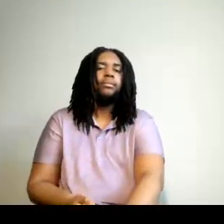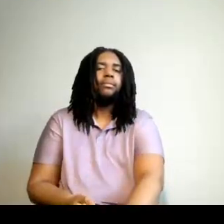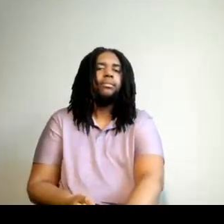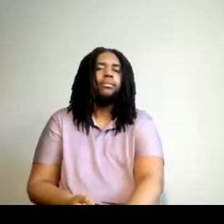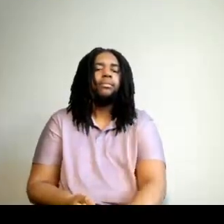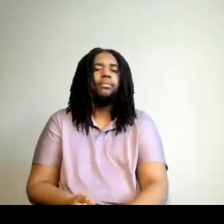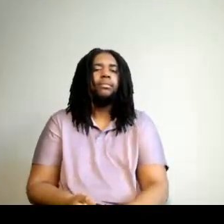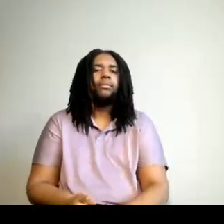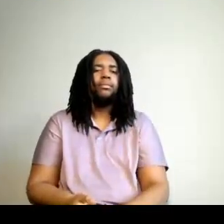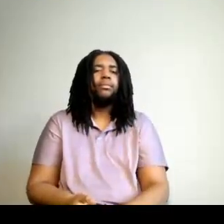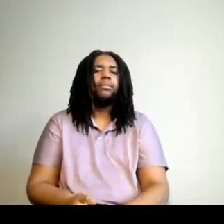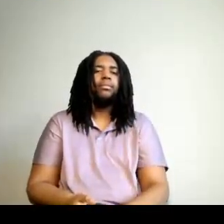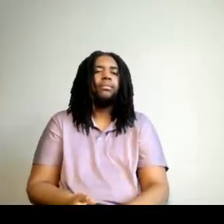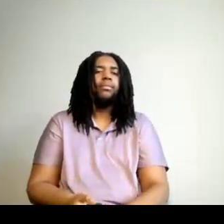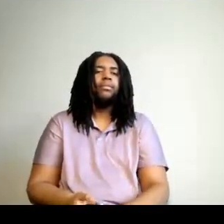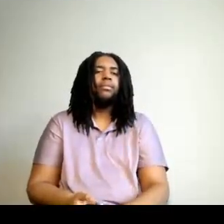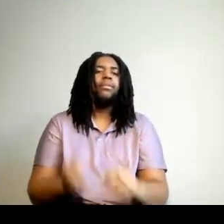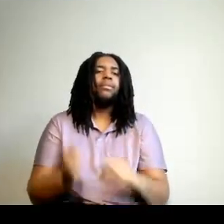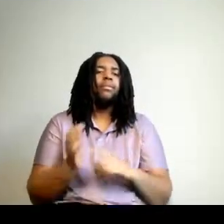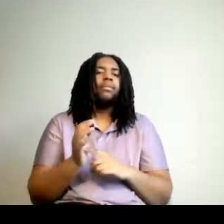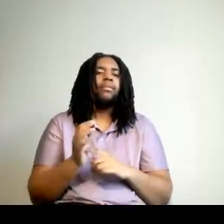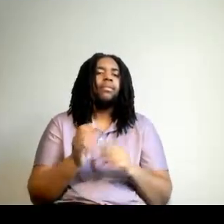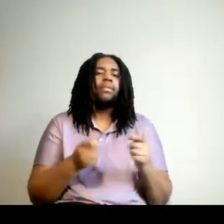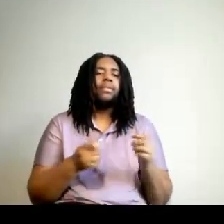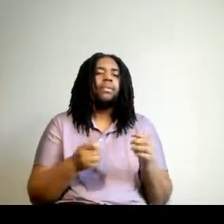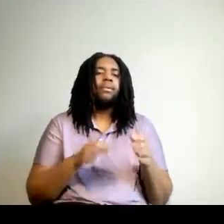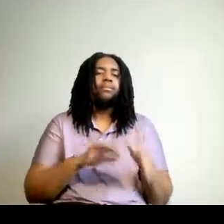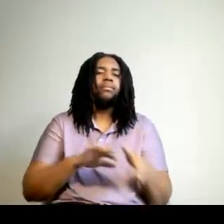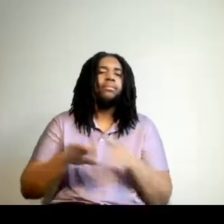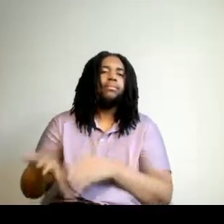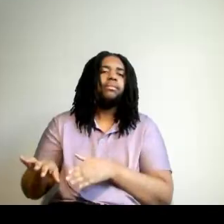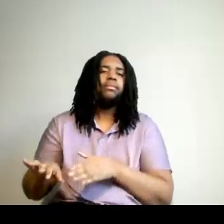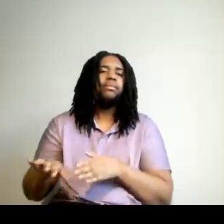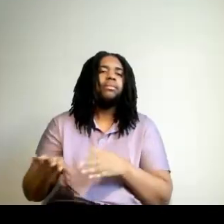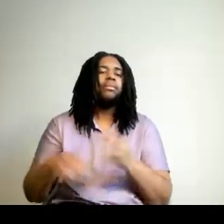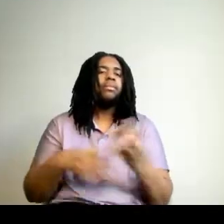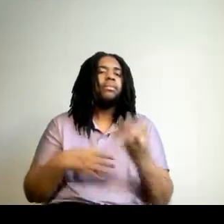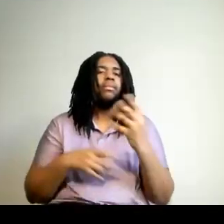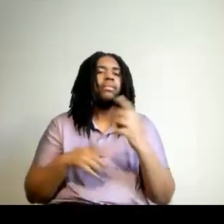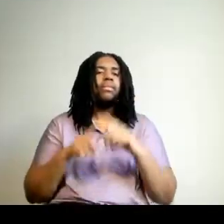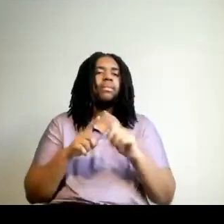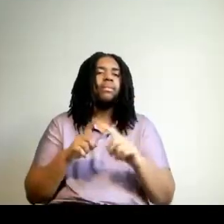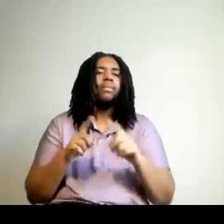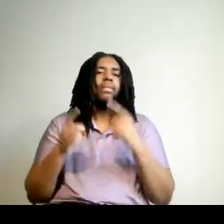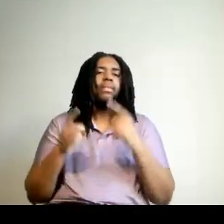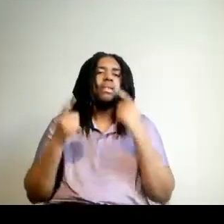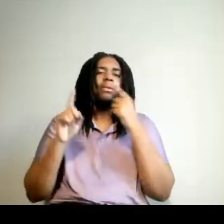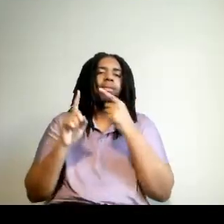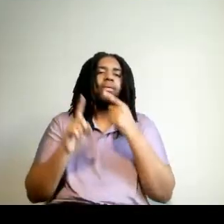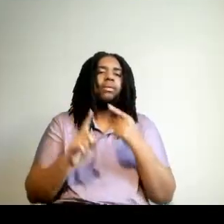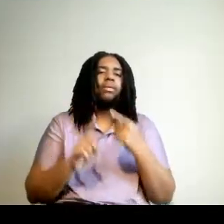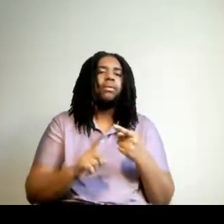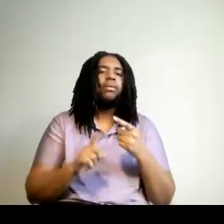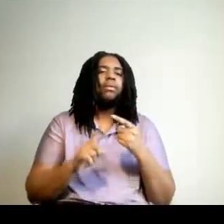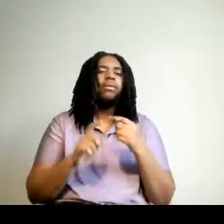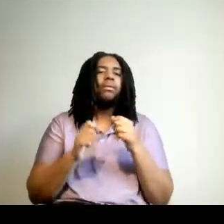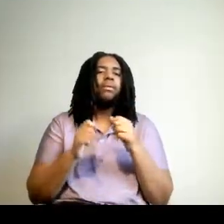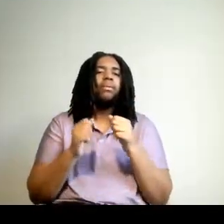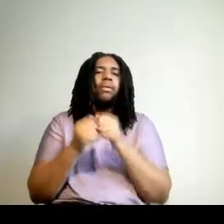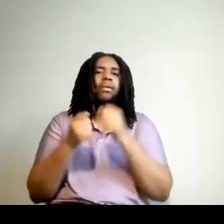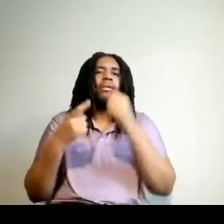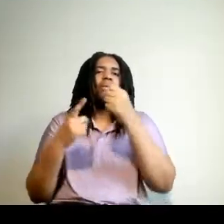So we're going to shift into sharing many different solutions. We have 4 different goals with a lot of different pieces for how we achieve